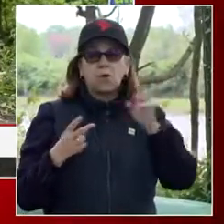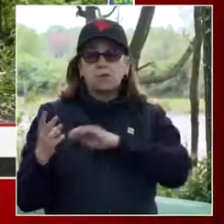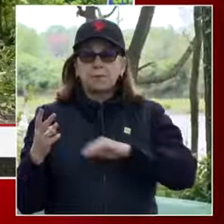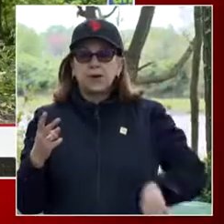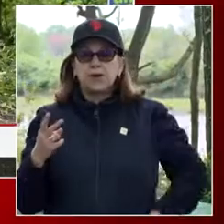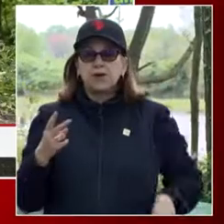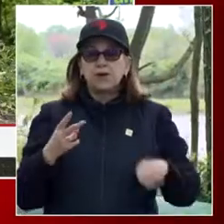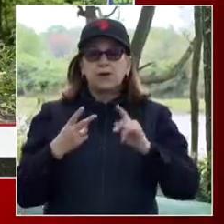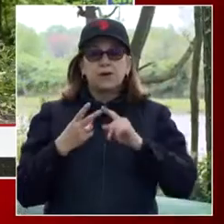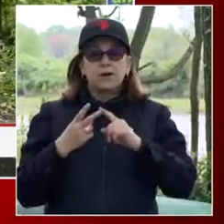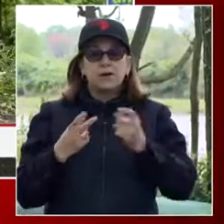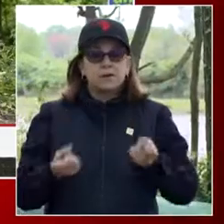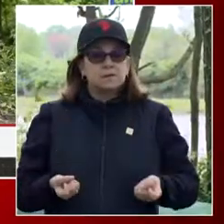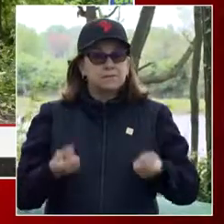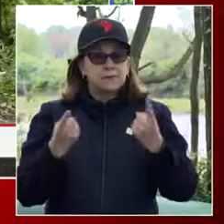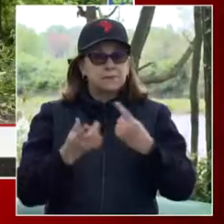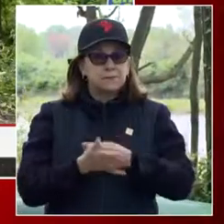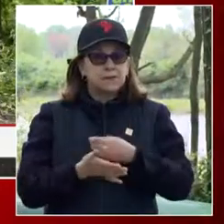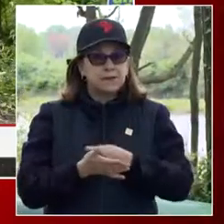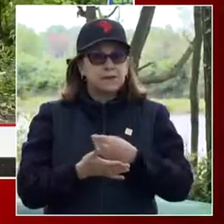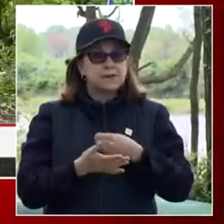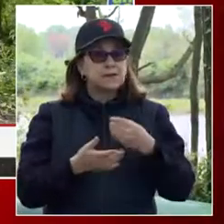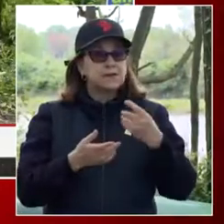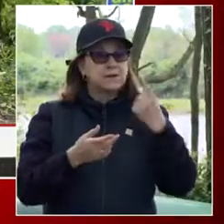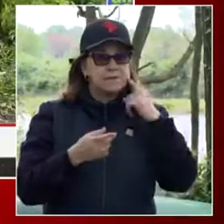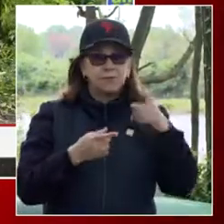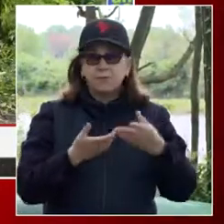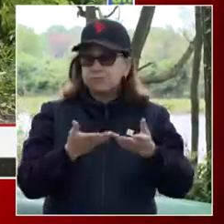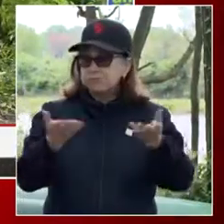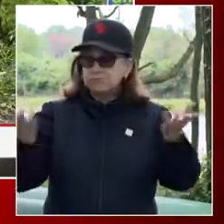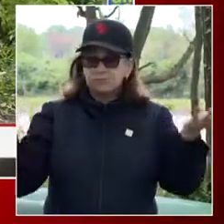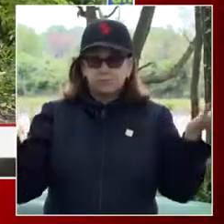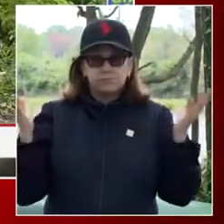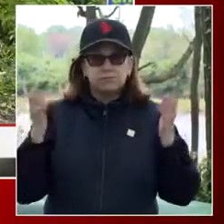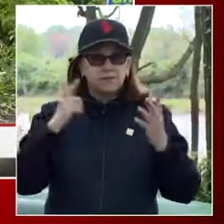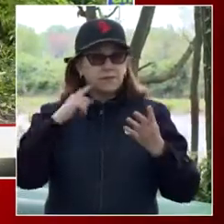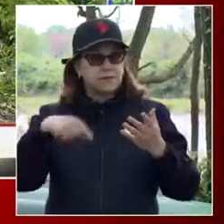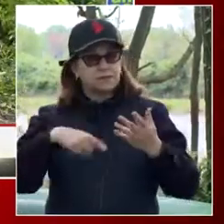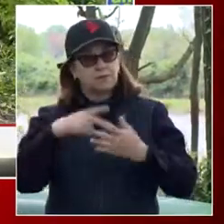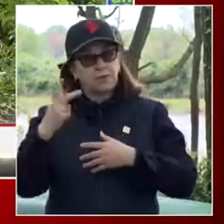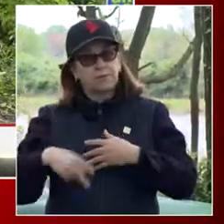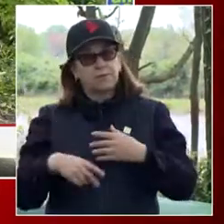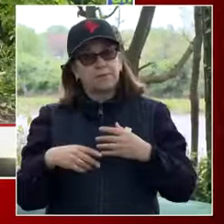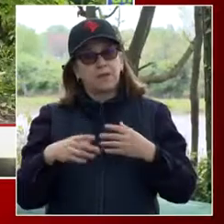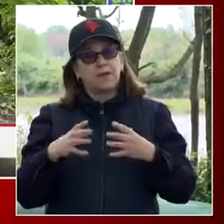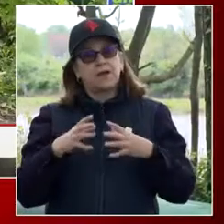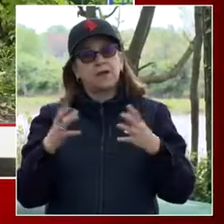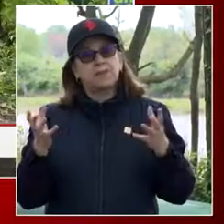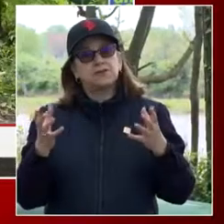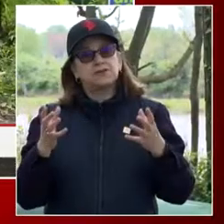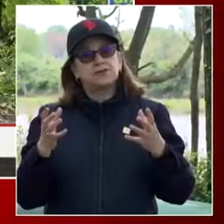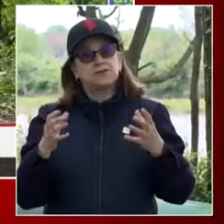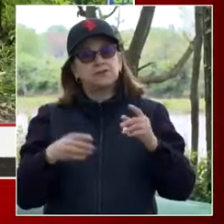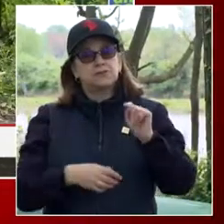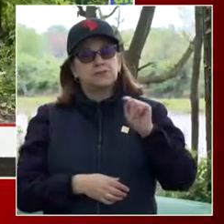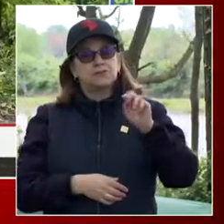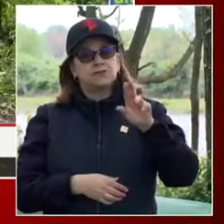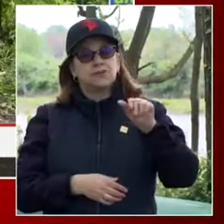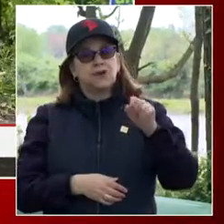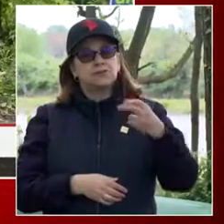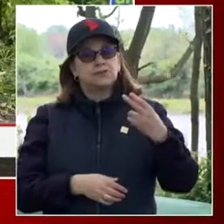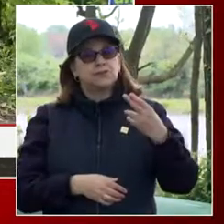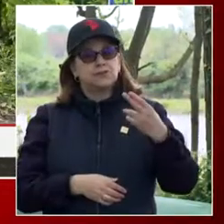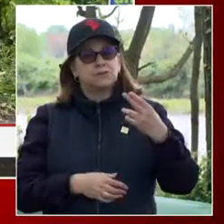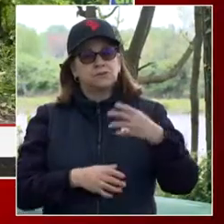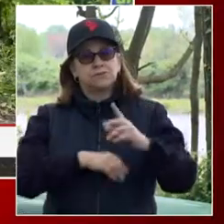some funds to get these canoes and kayaks and to have this become available. How much trash would, coming out of this